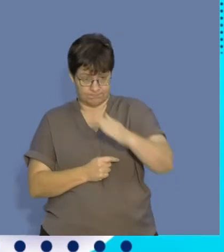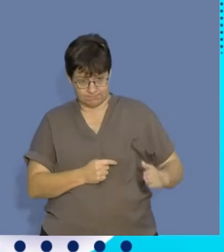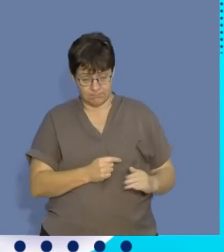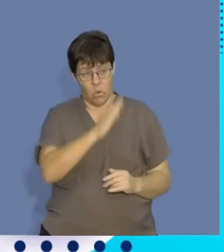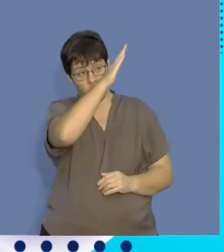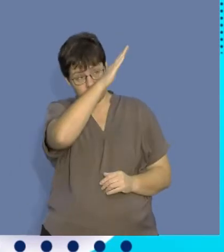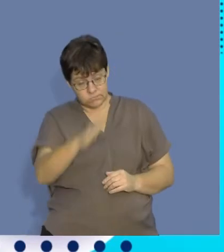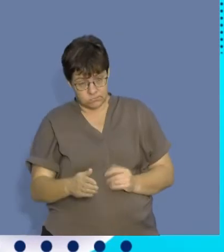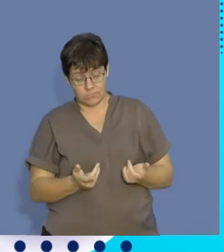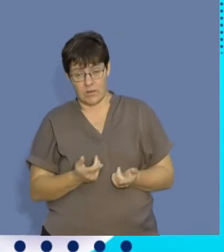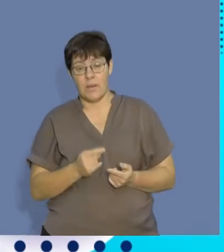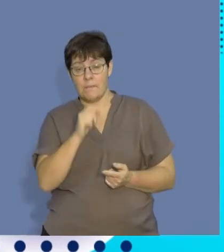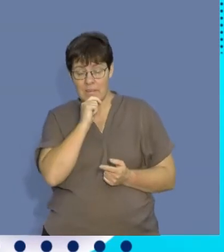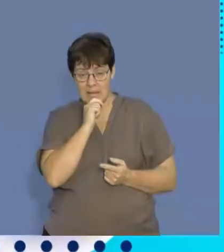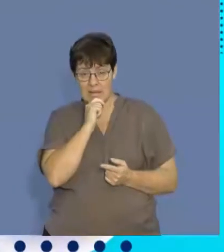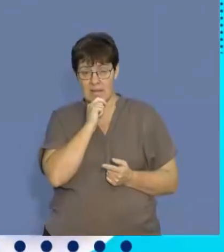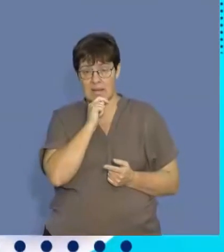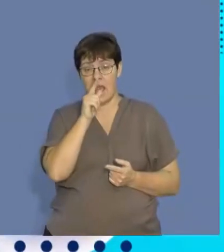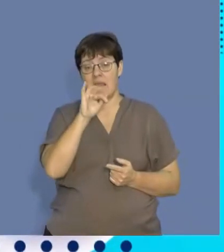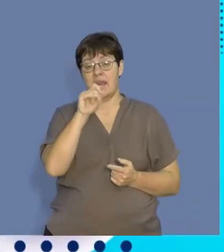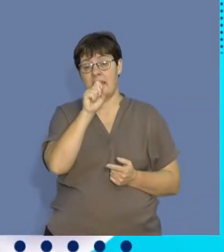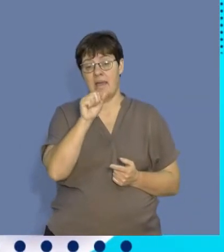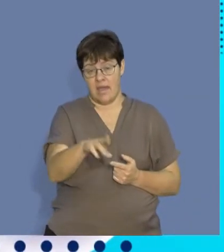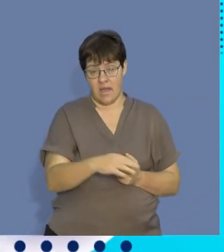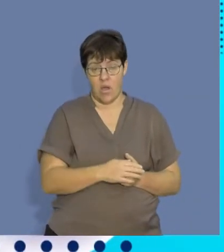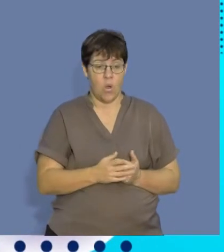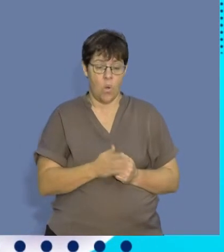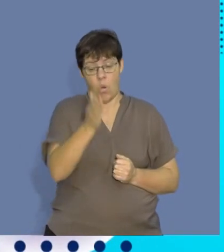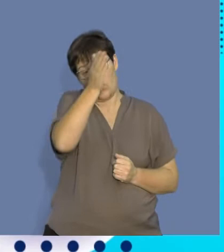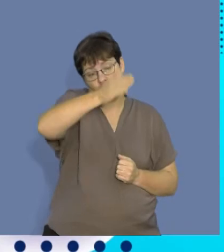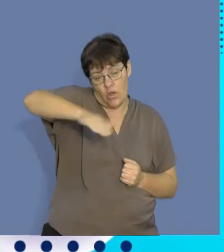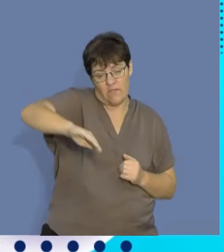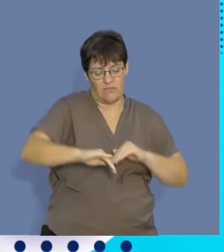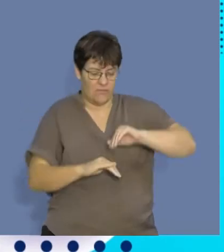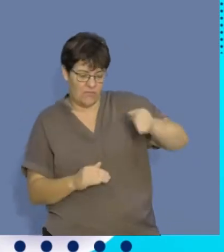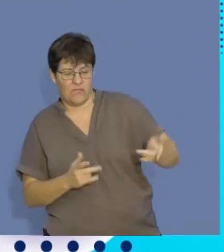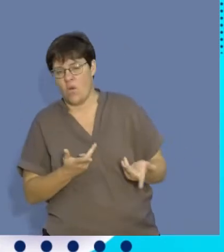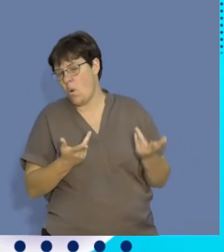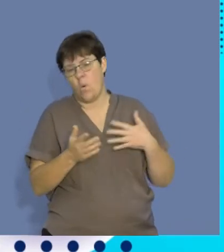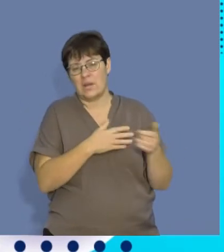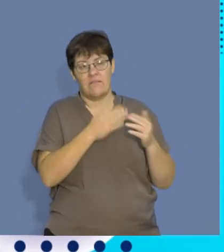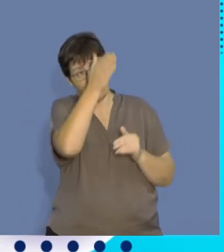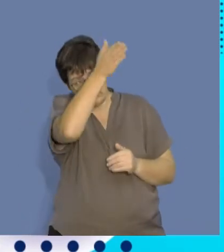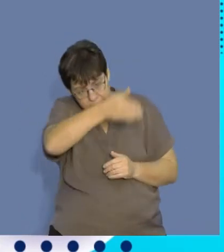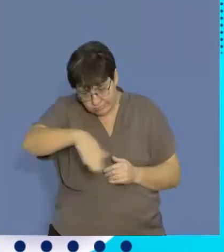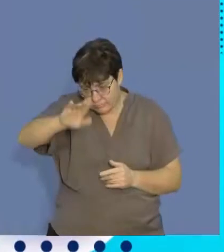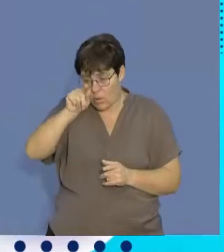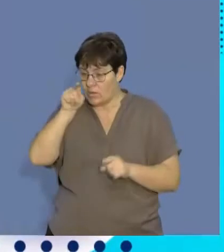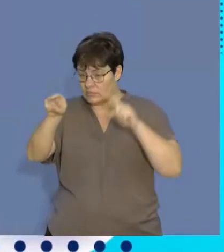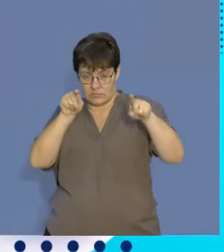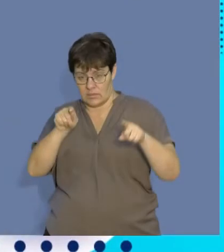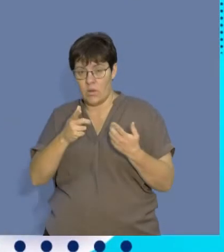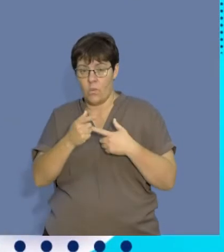a straight line at the end, provided it is a linear function, right? Or join it with a curve, whatever it is that can join